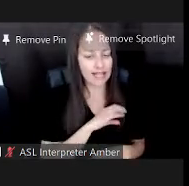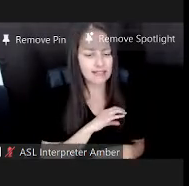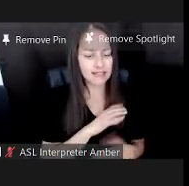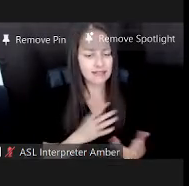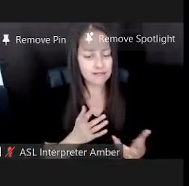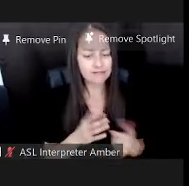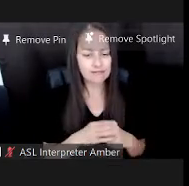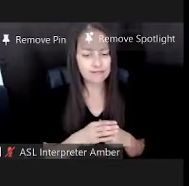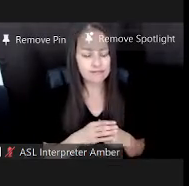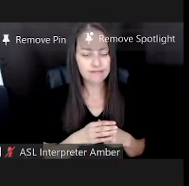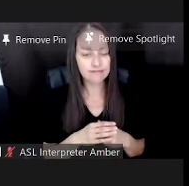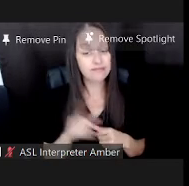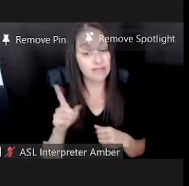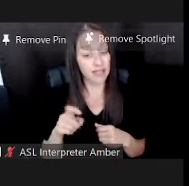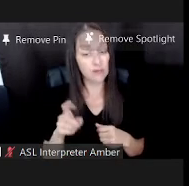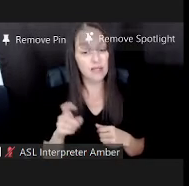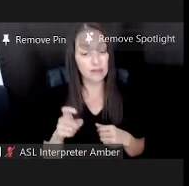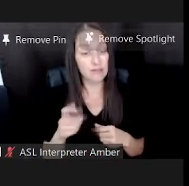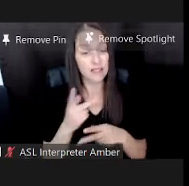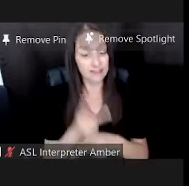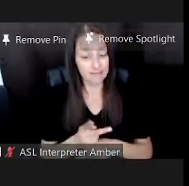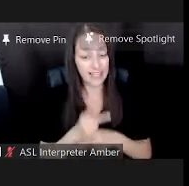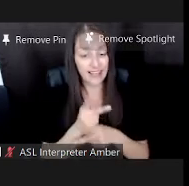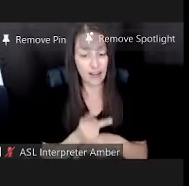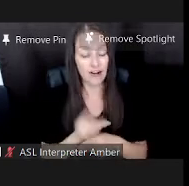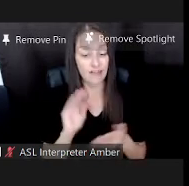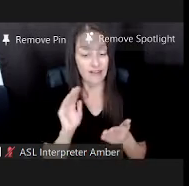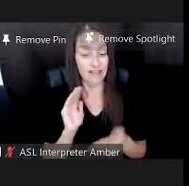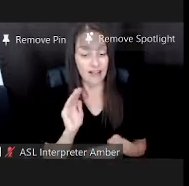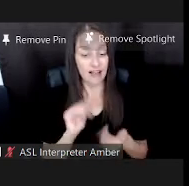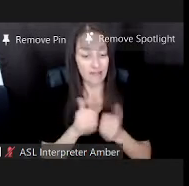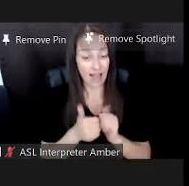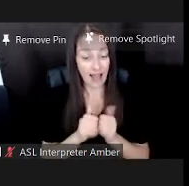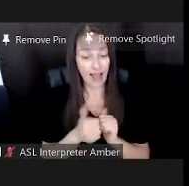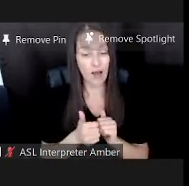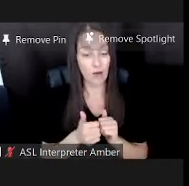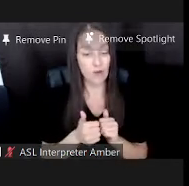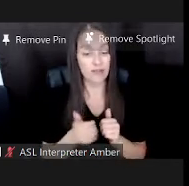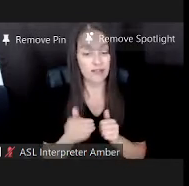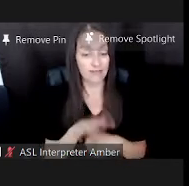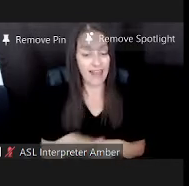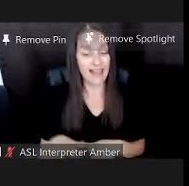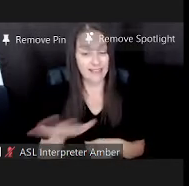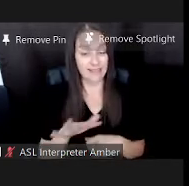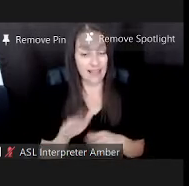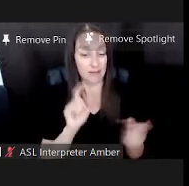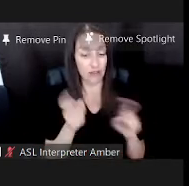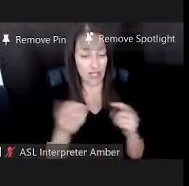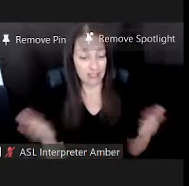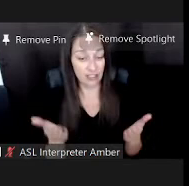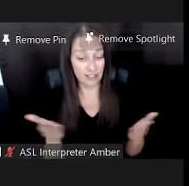absolutely we've got to tend to the readjustment of the democracy here, and the arts are a powerful tool. It's not